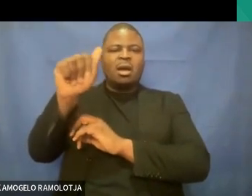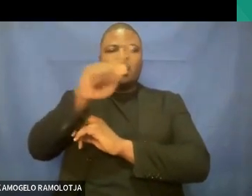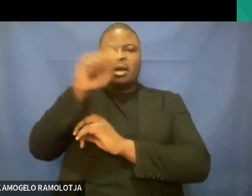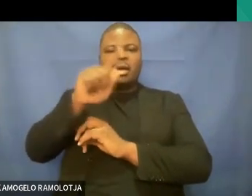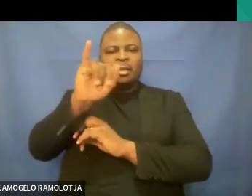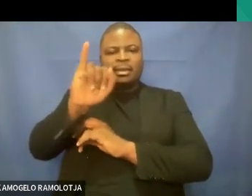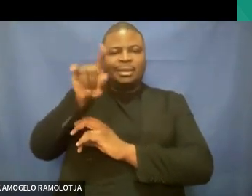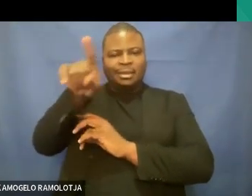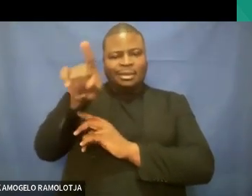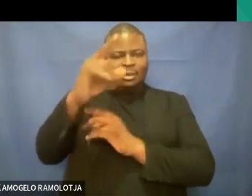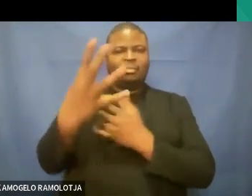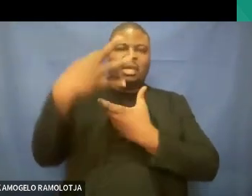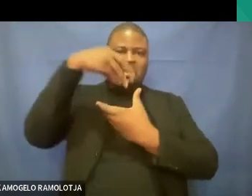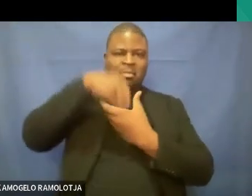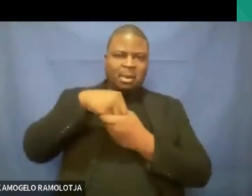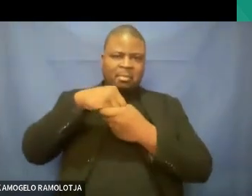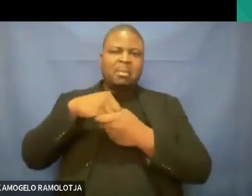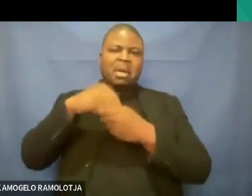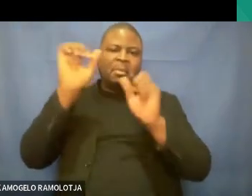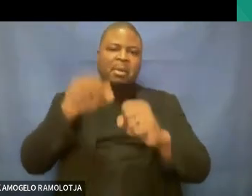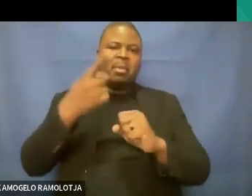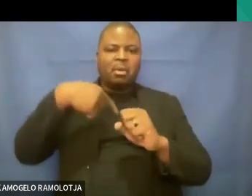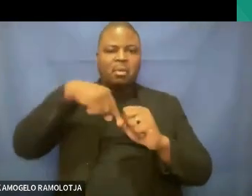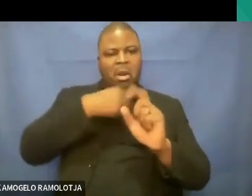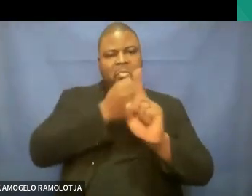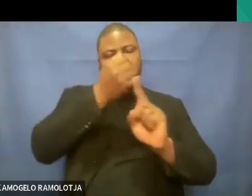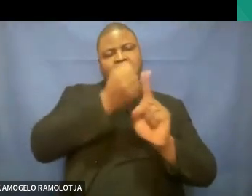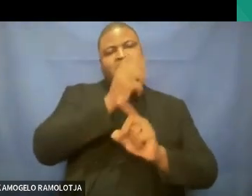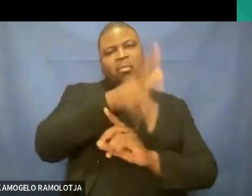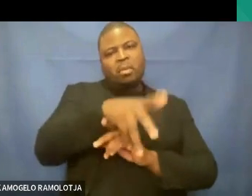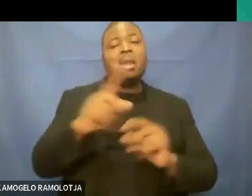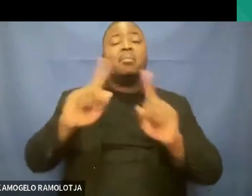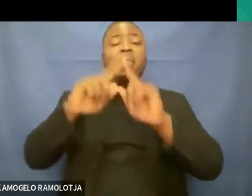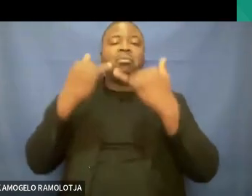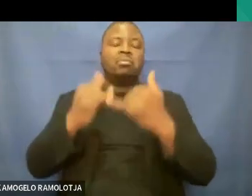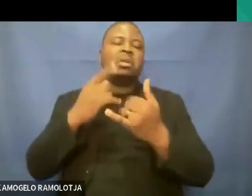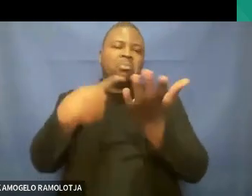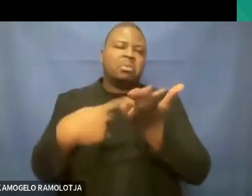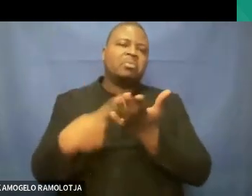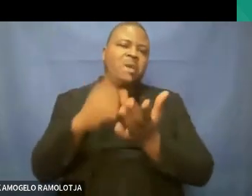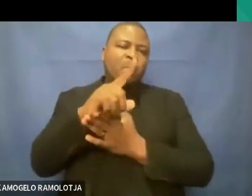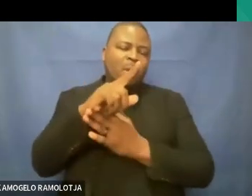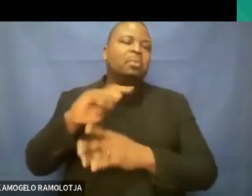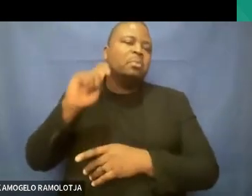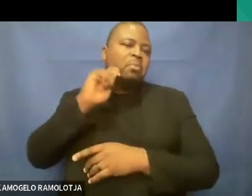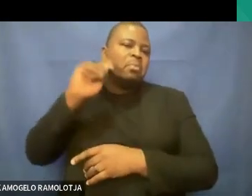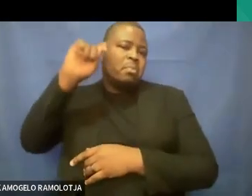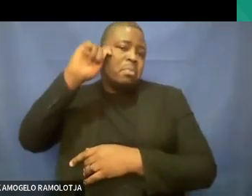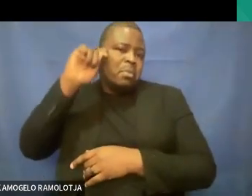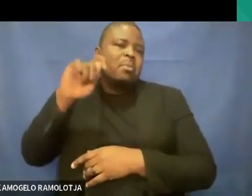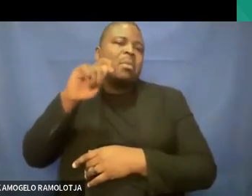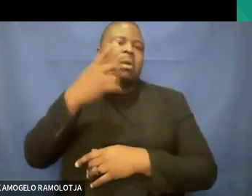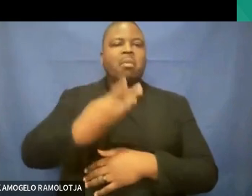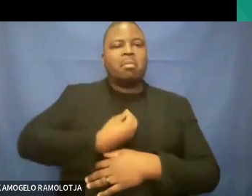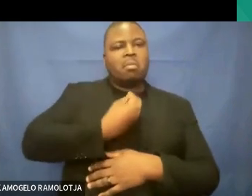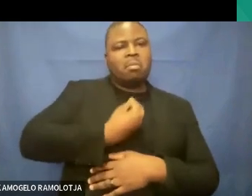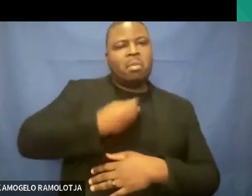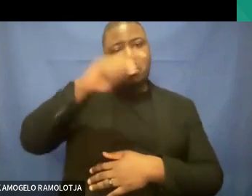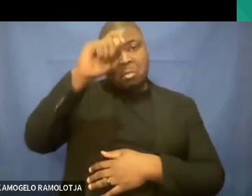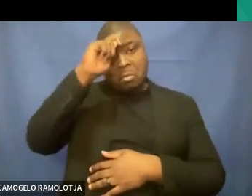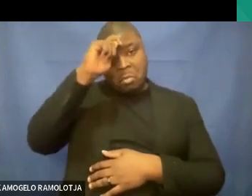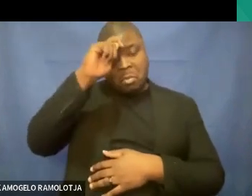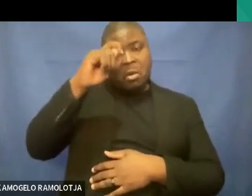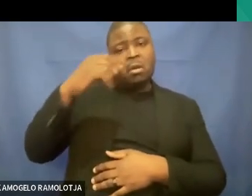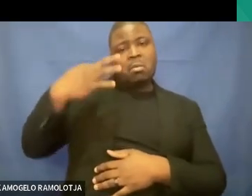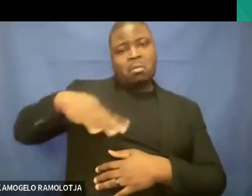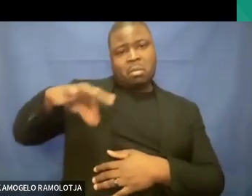And I'll be speaking about adolescent boys and young men, which is something that I'm very passionate about. It's part of the